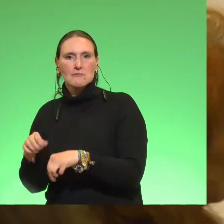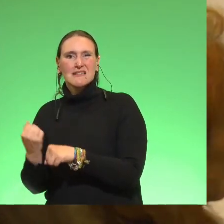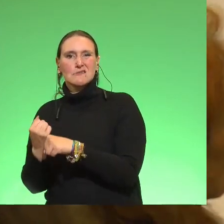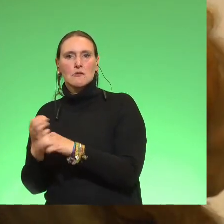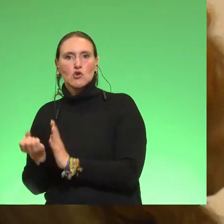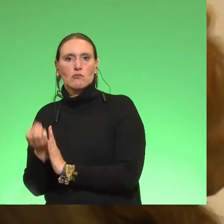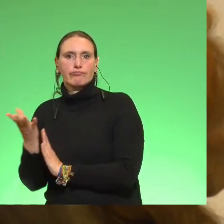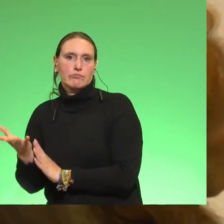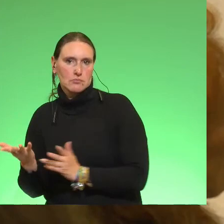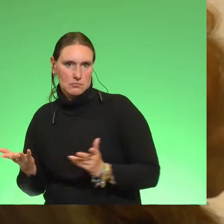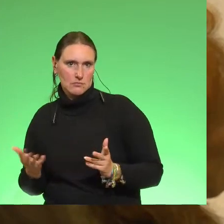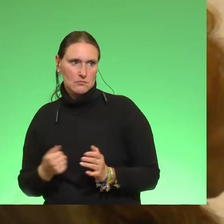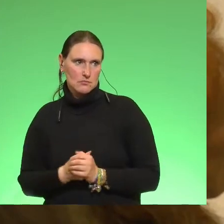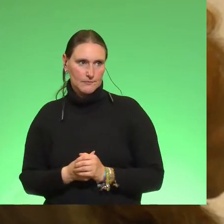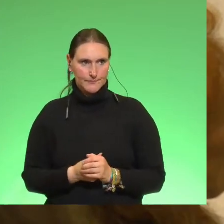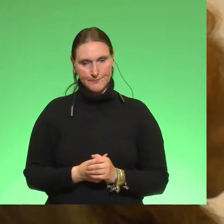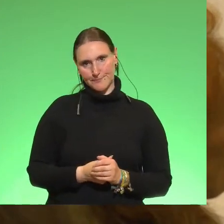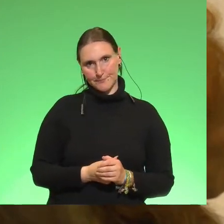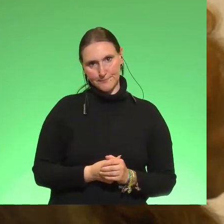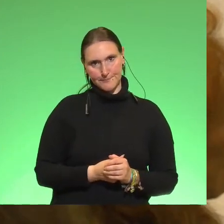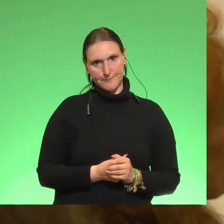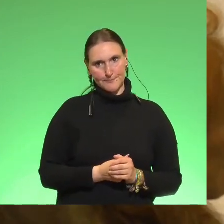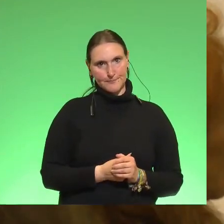Thank you.